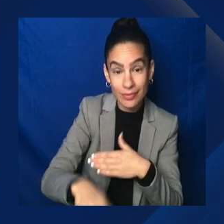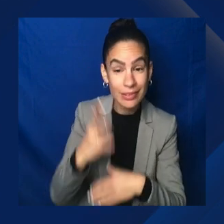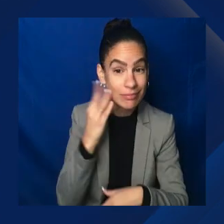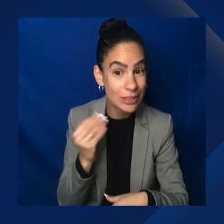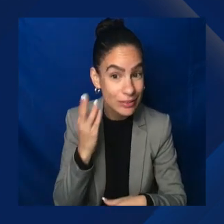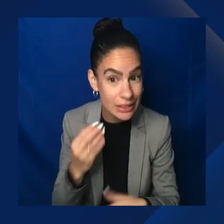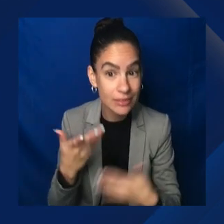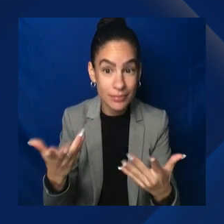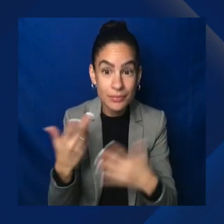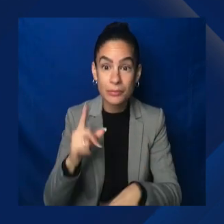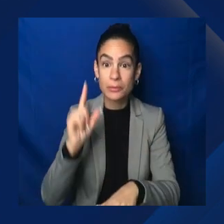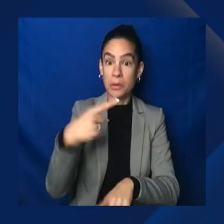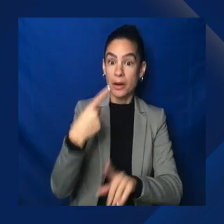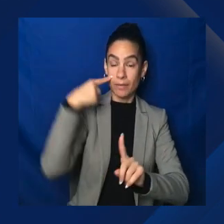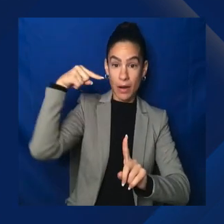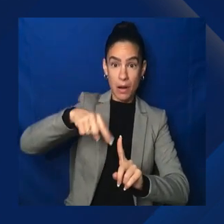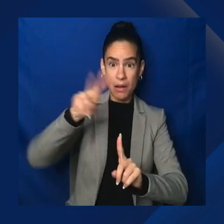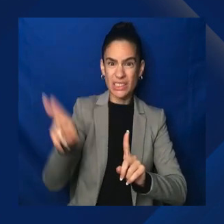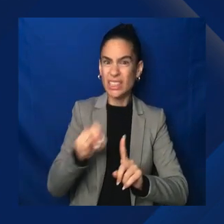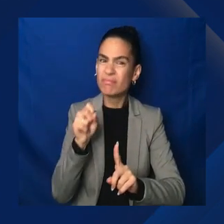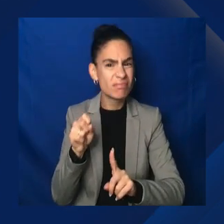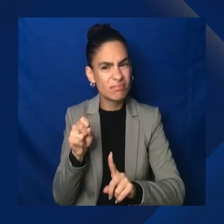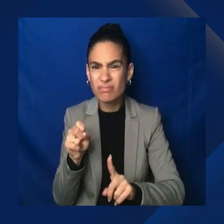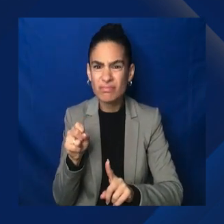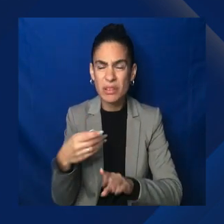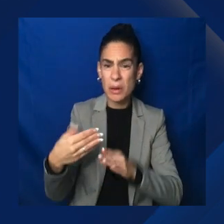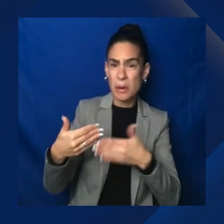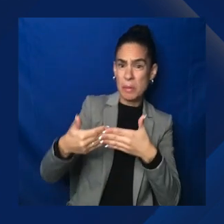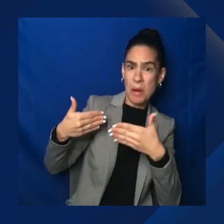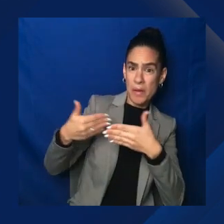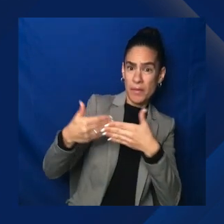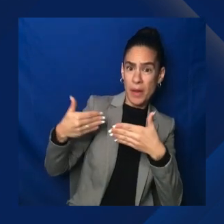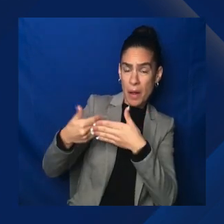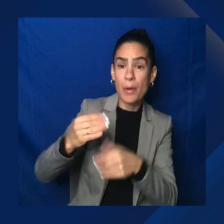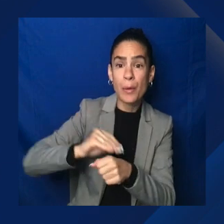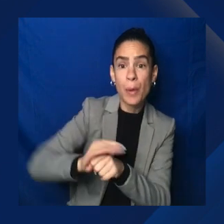pandemic, every year, low and middle income countries,